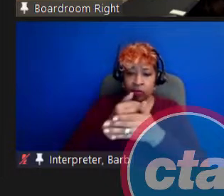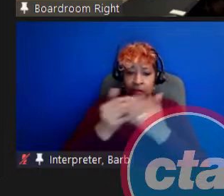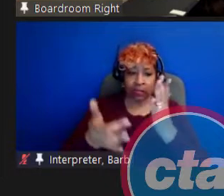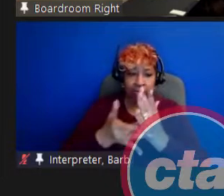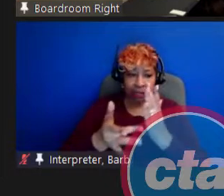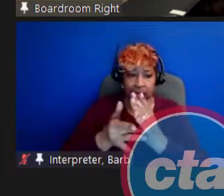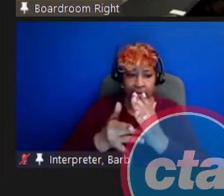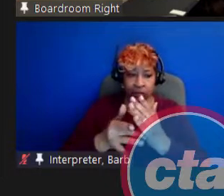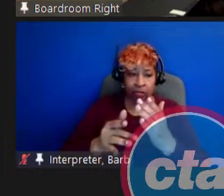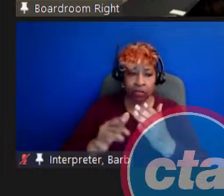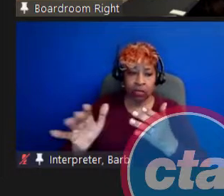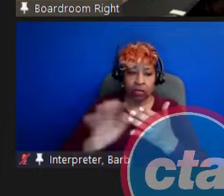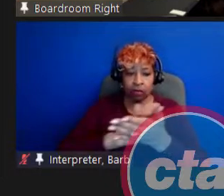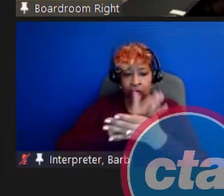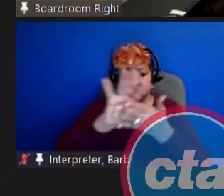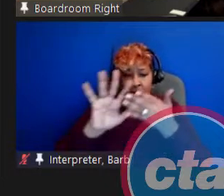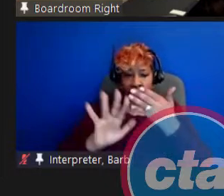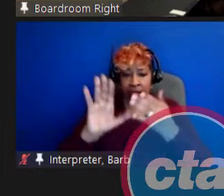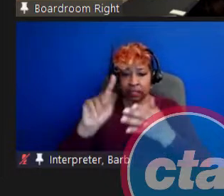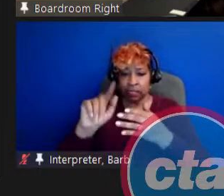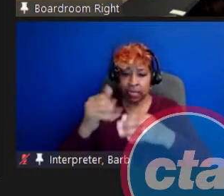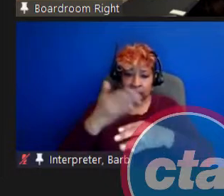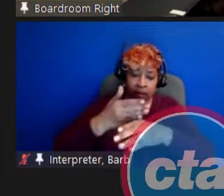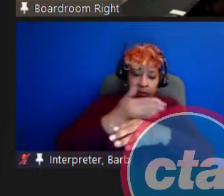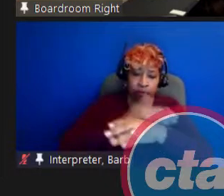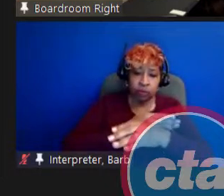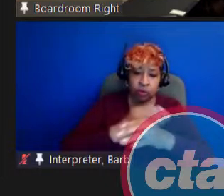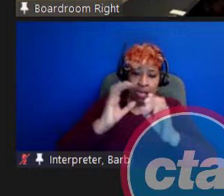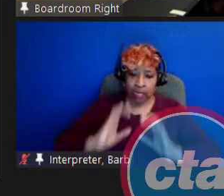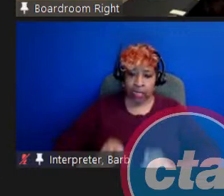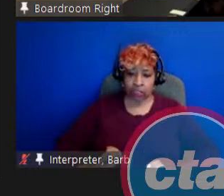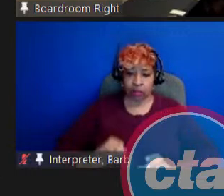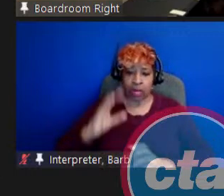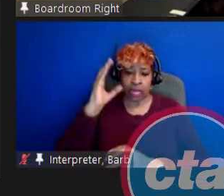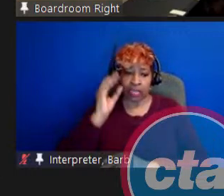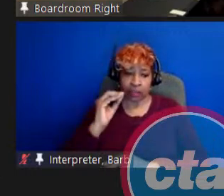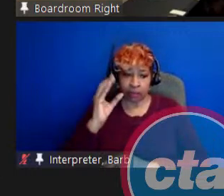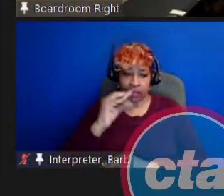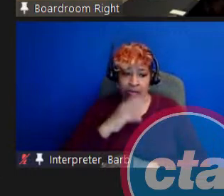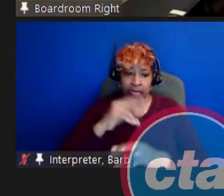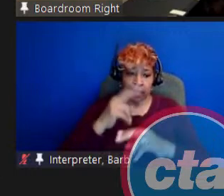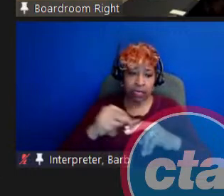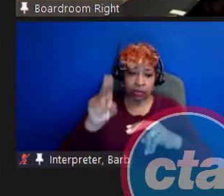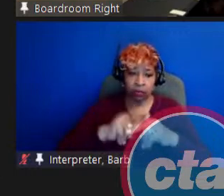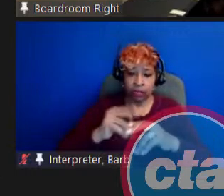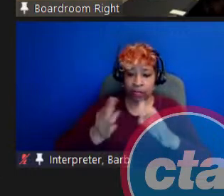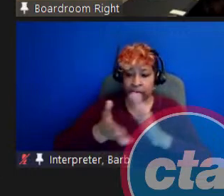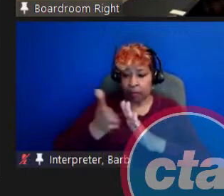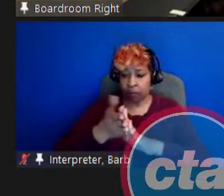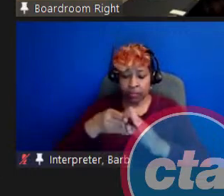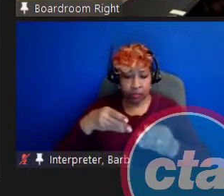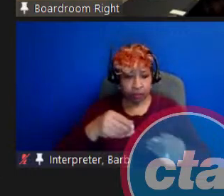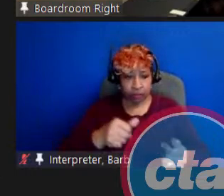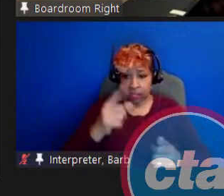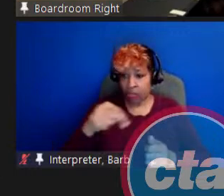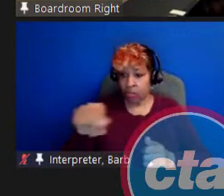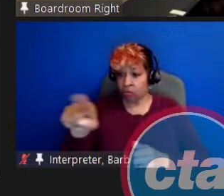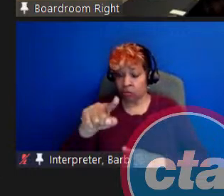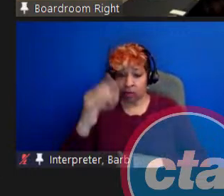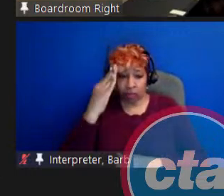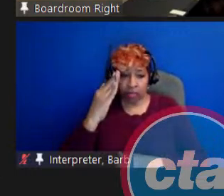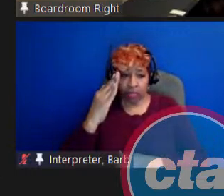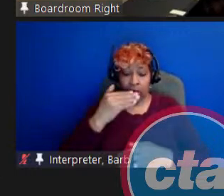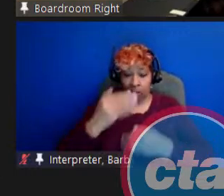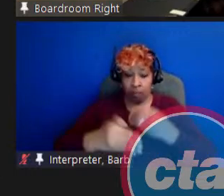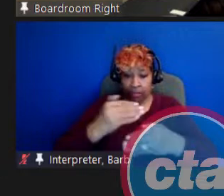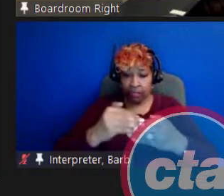to enhance the customer and rider experience and also increase operational efficiency. If any of you are familiar, the process for going